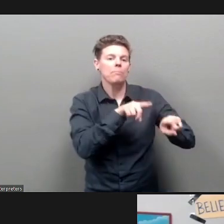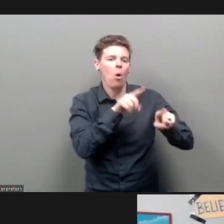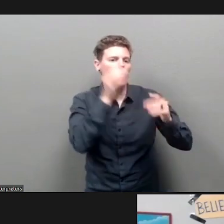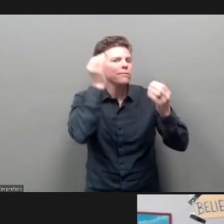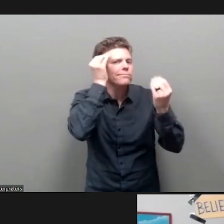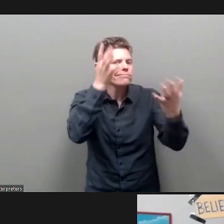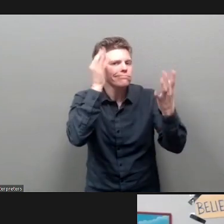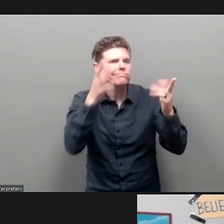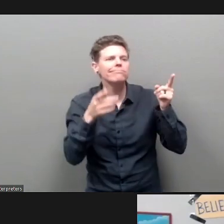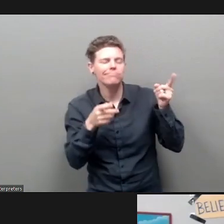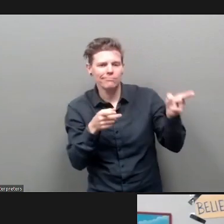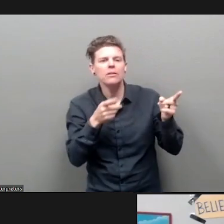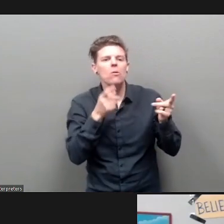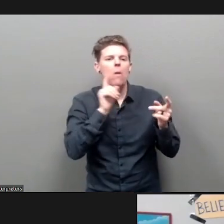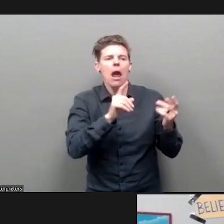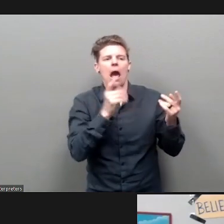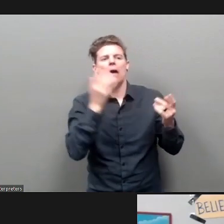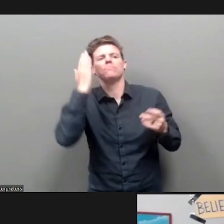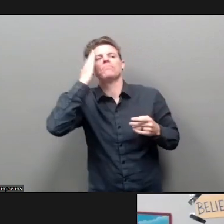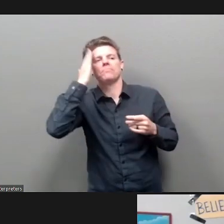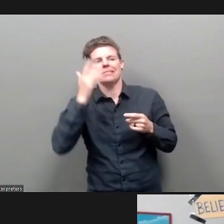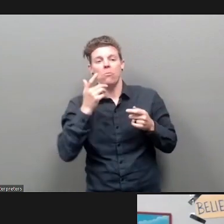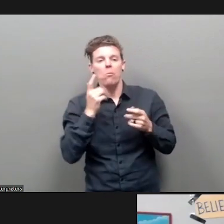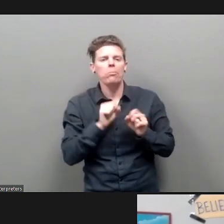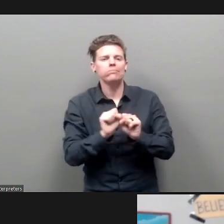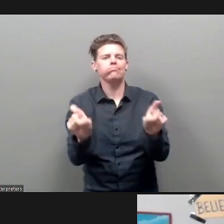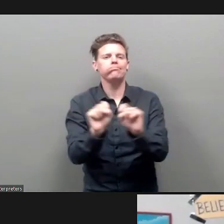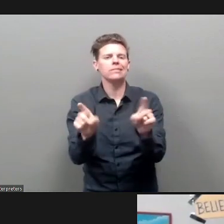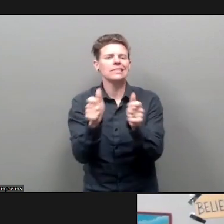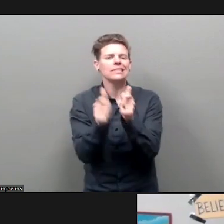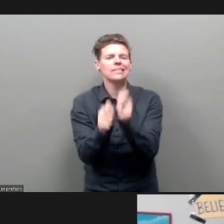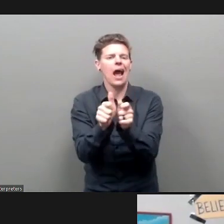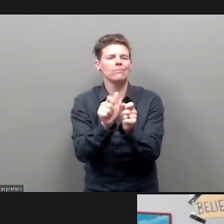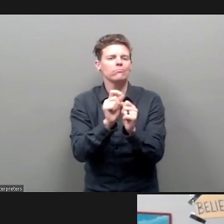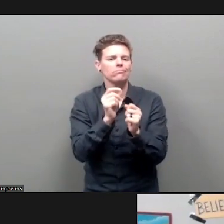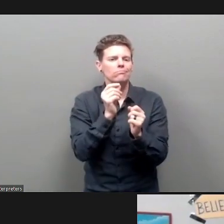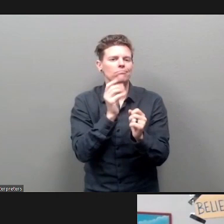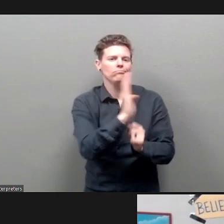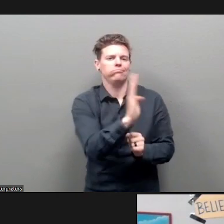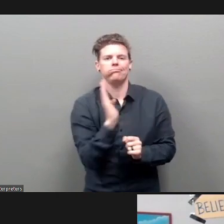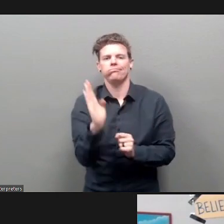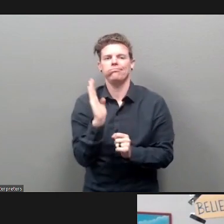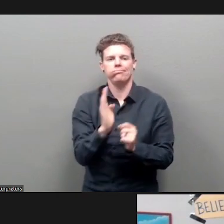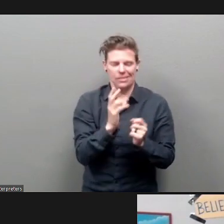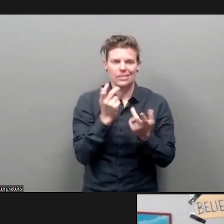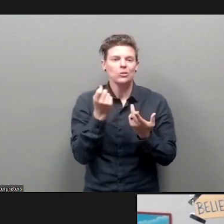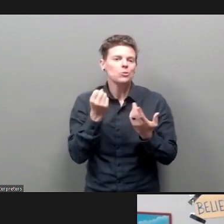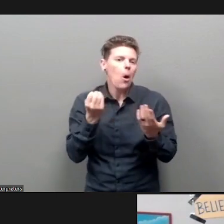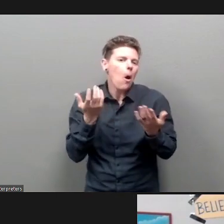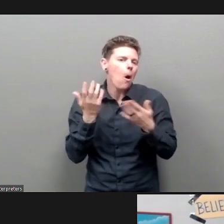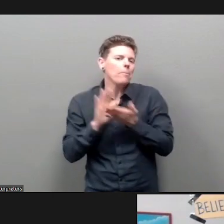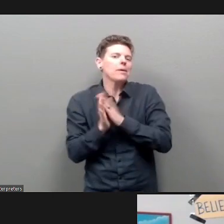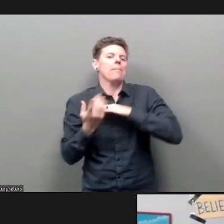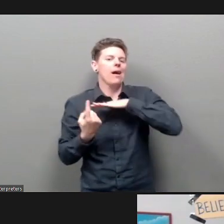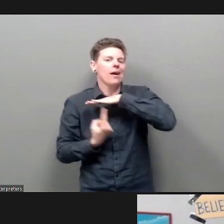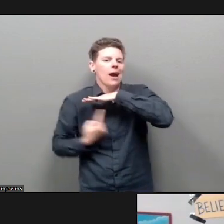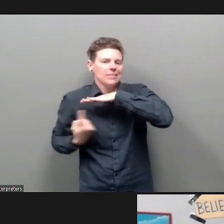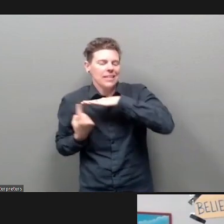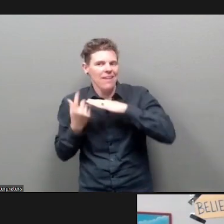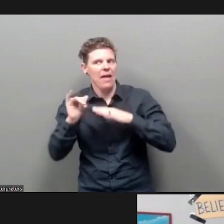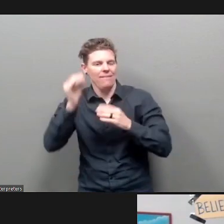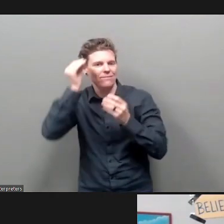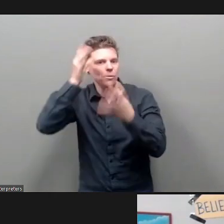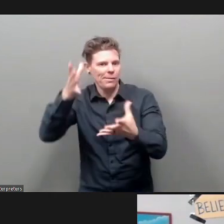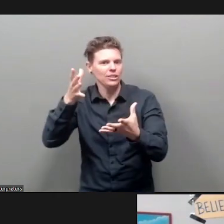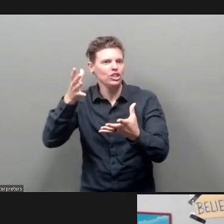now. So that isolation function or notification part of isolation, we have a lot more